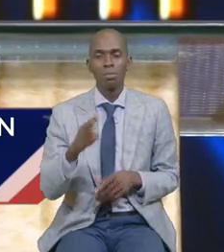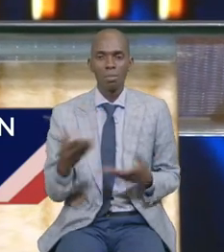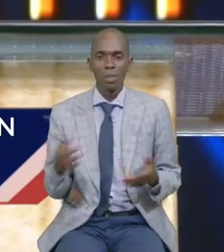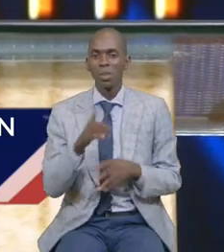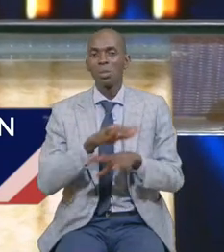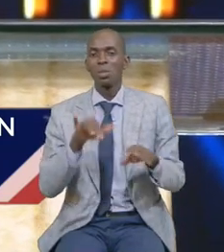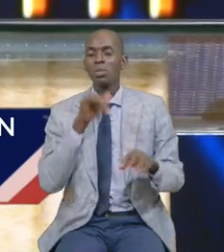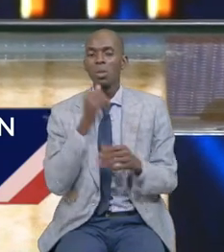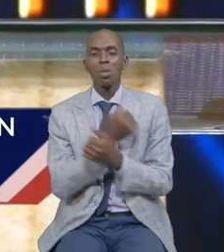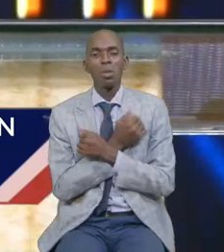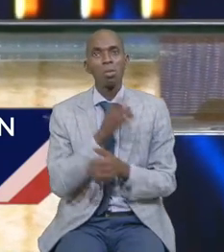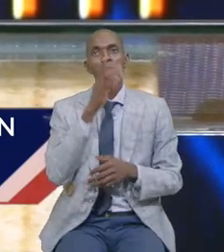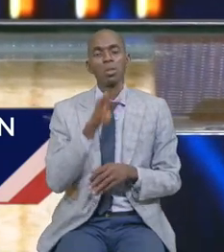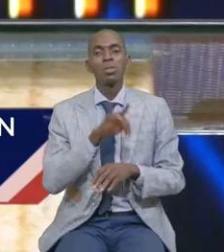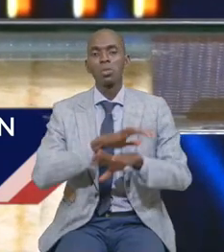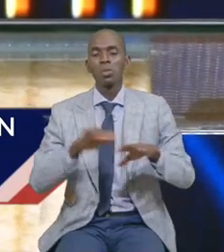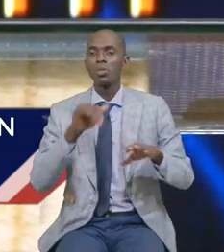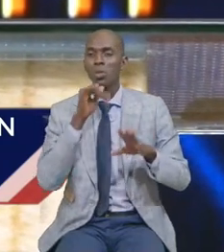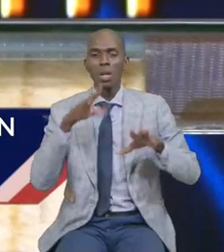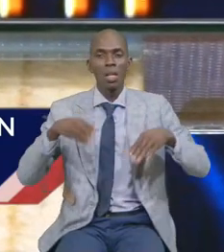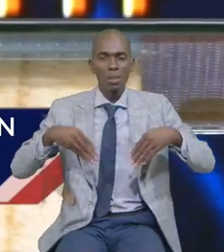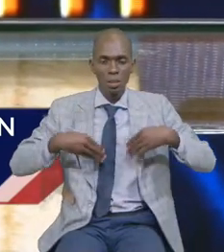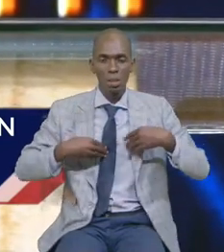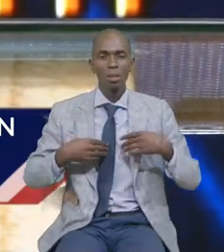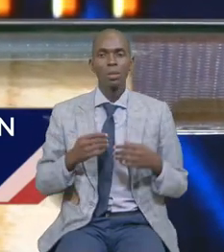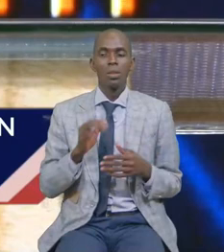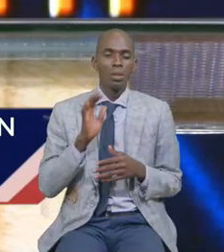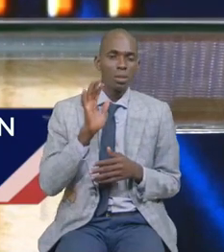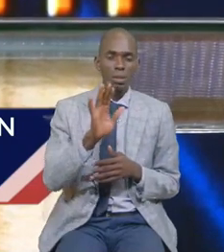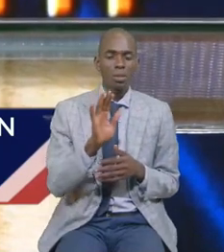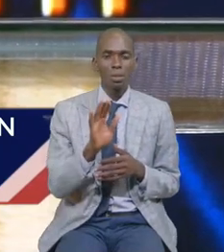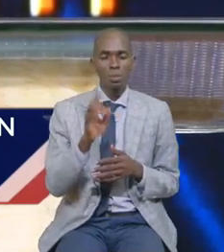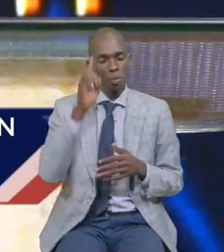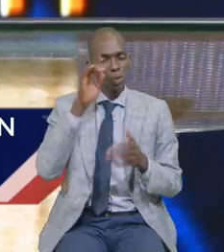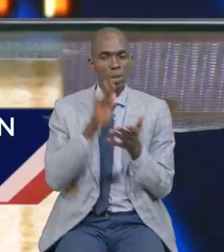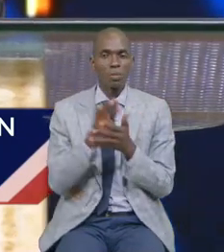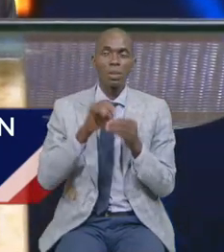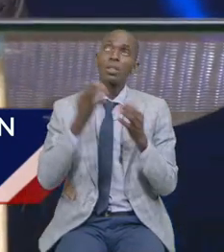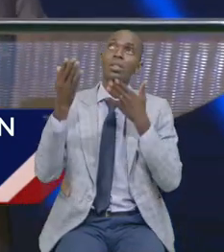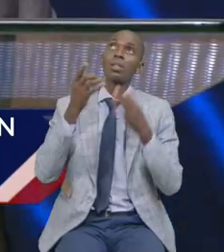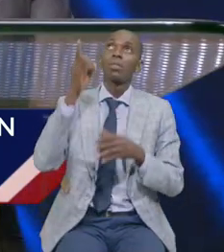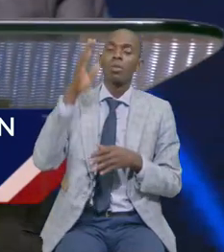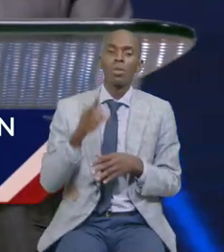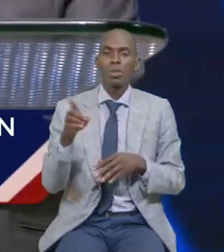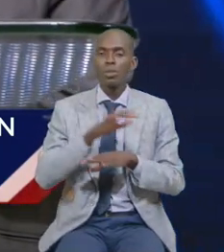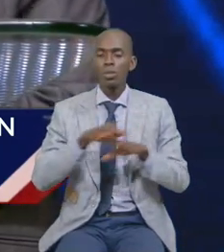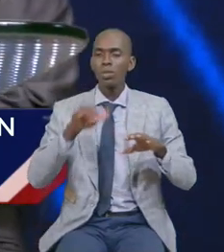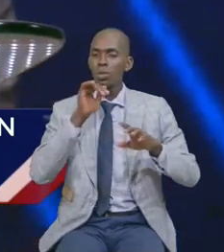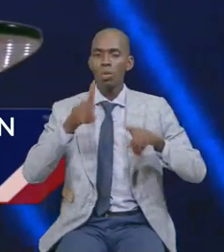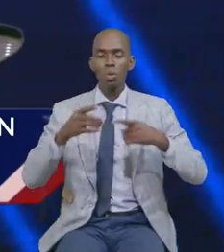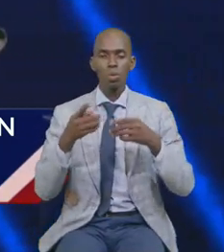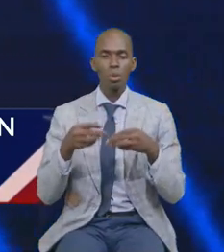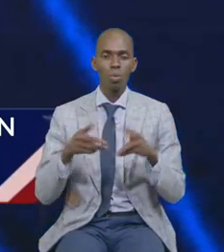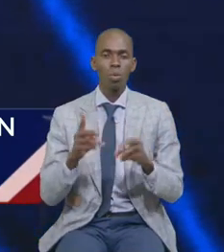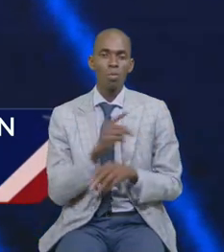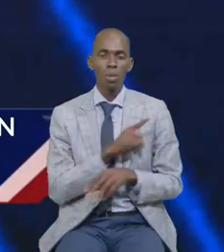God he doesn't accept her conviction serving God and it doesn't go the way of the lord we